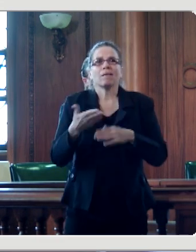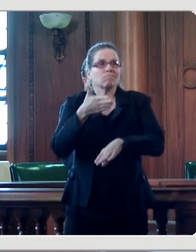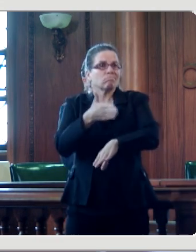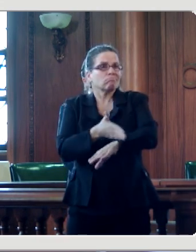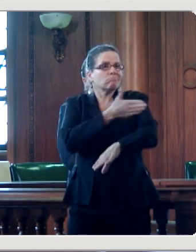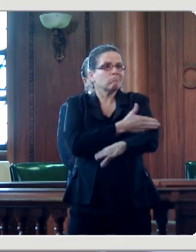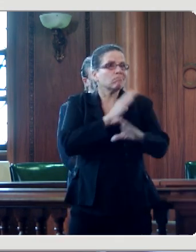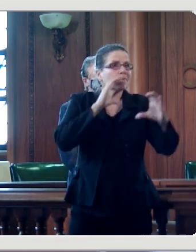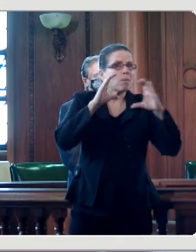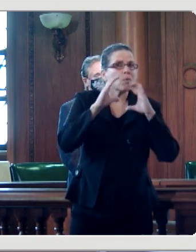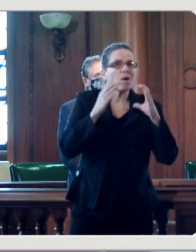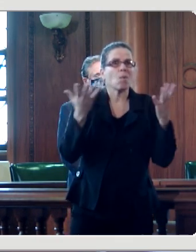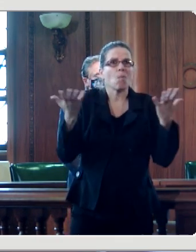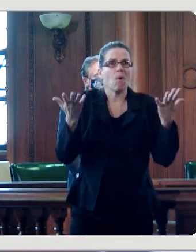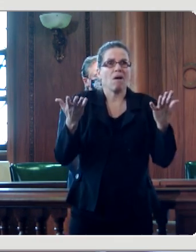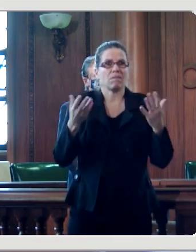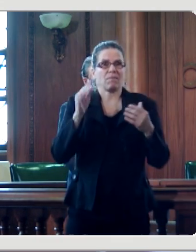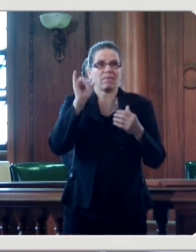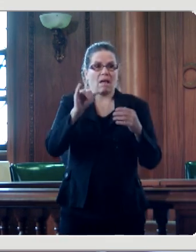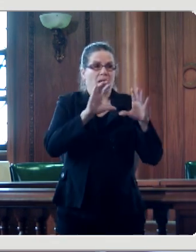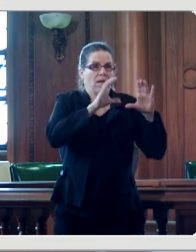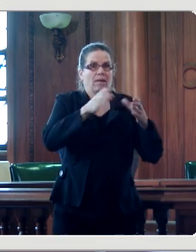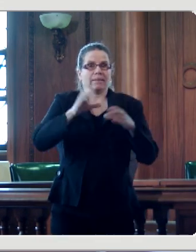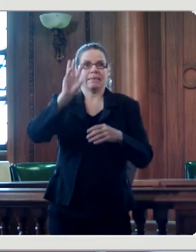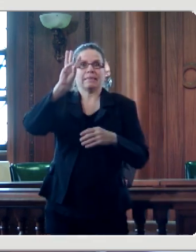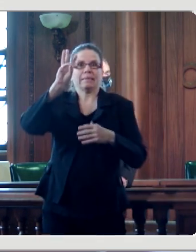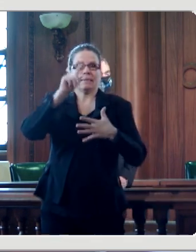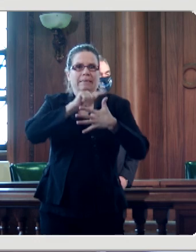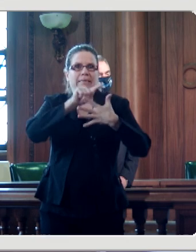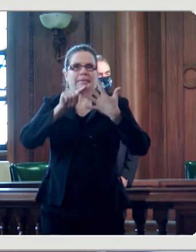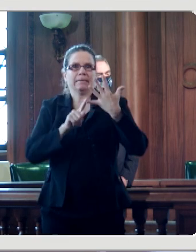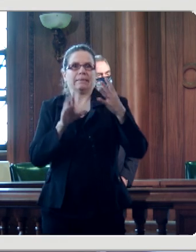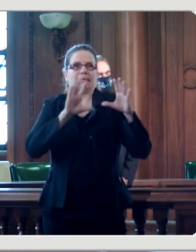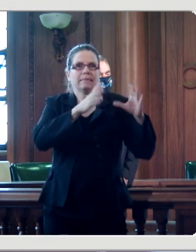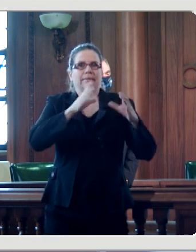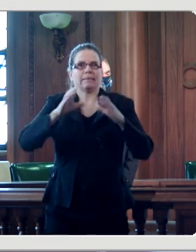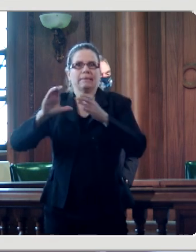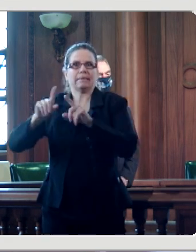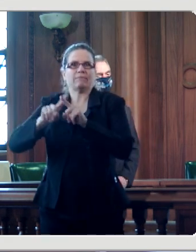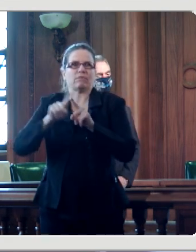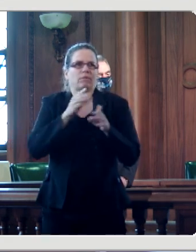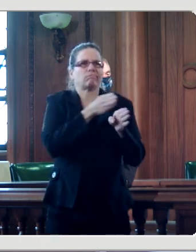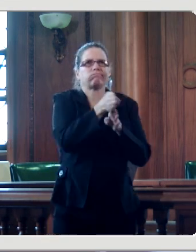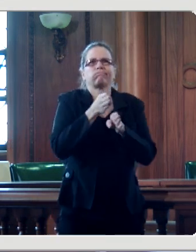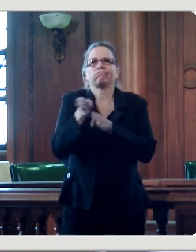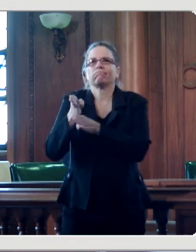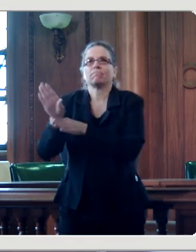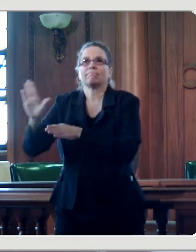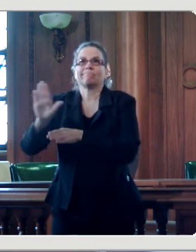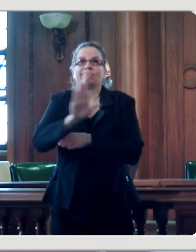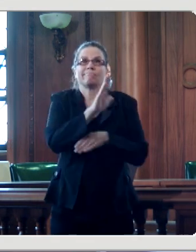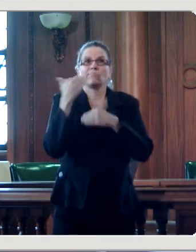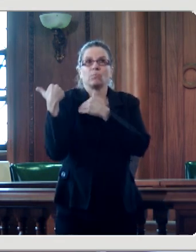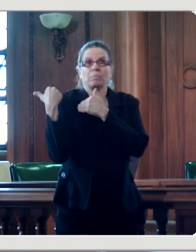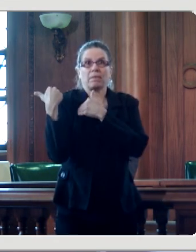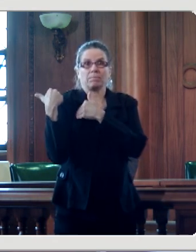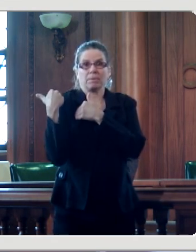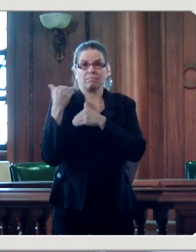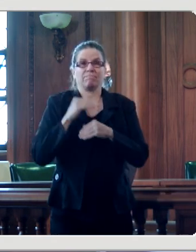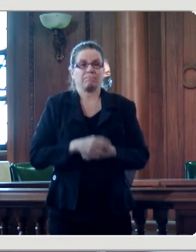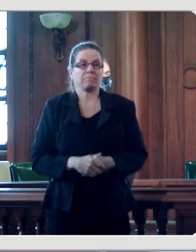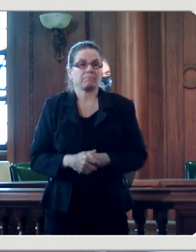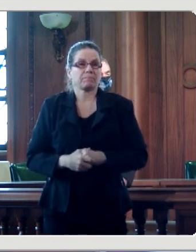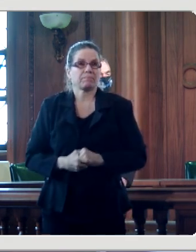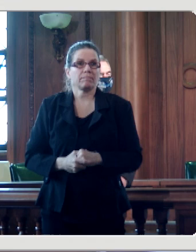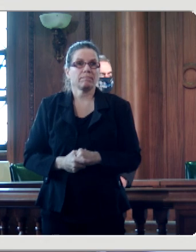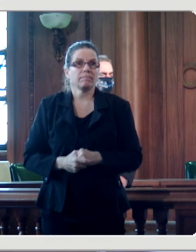groups that I am anticipating that we will try to populate with members of the committee in order to get